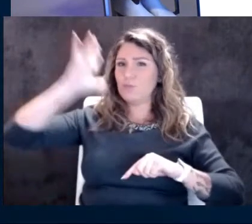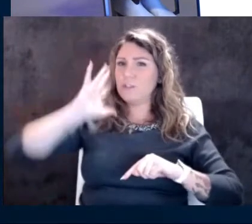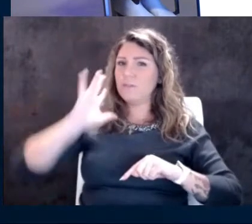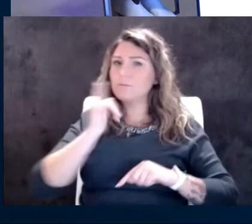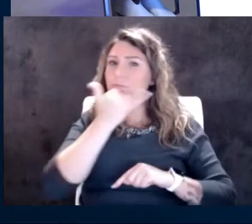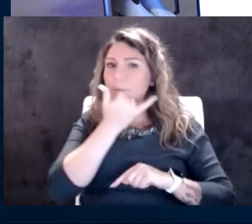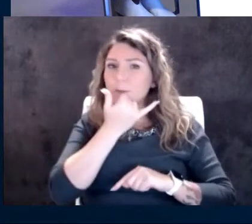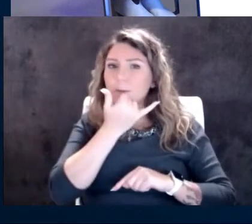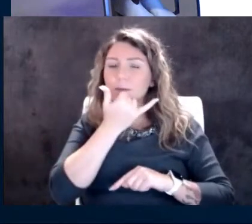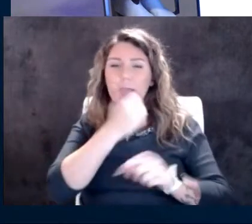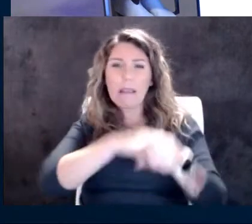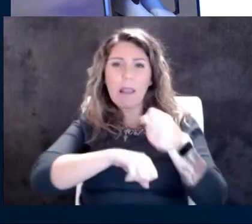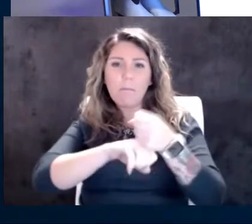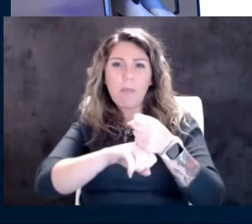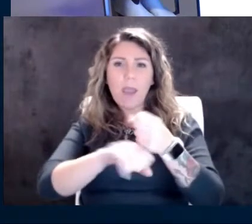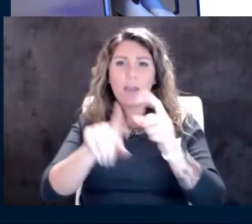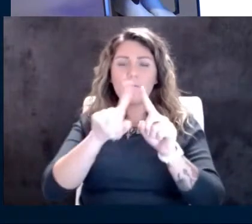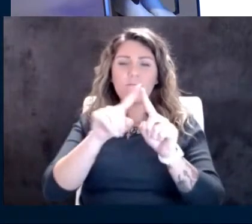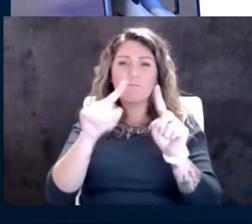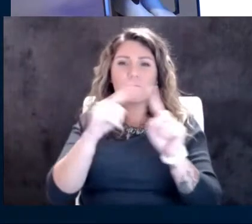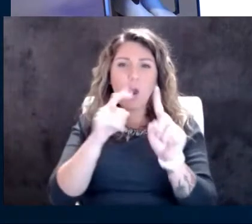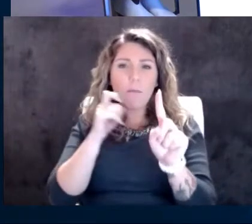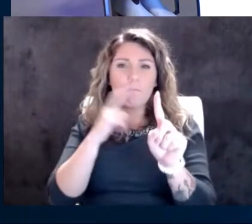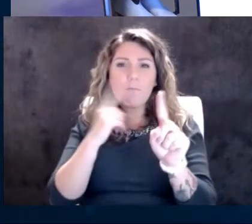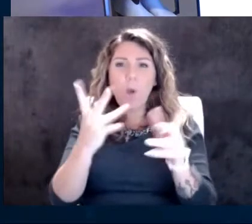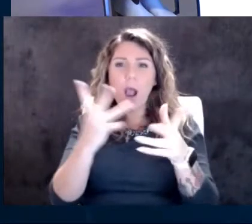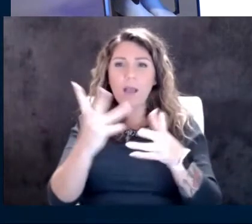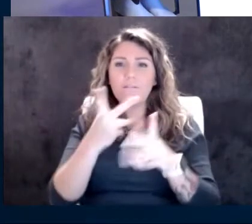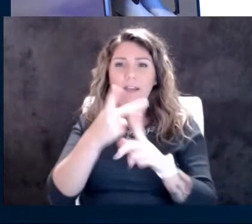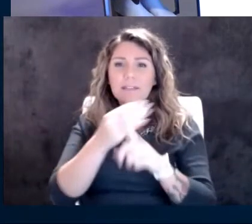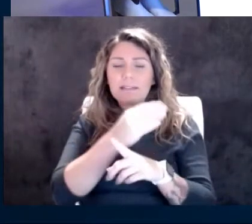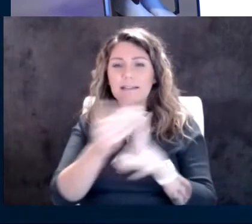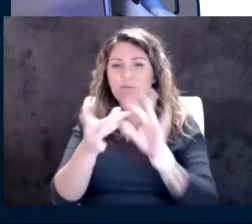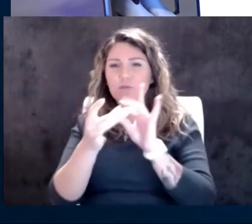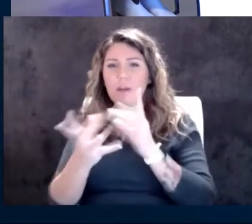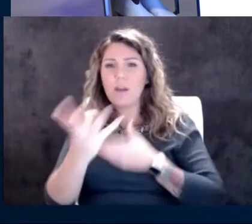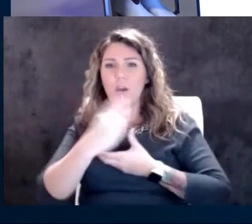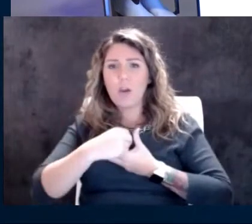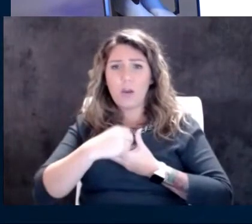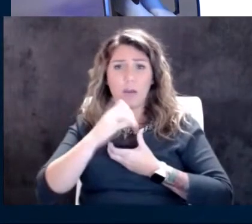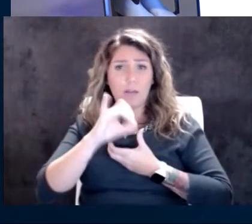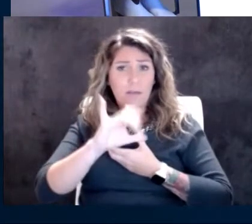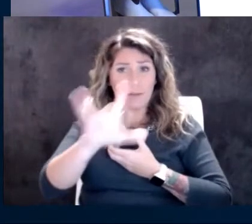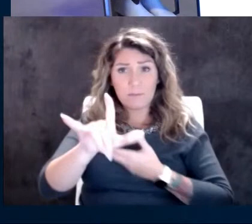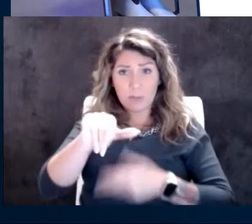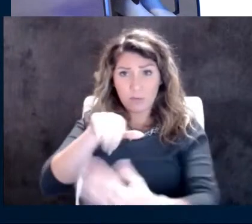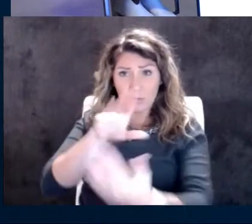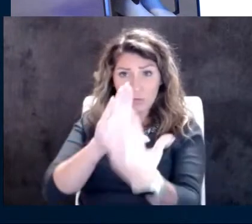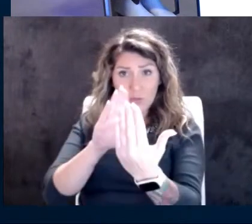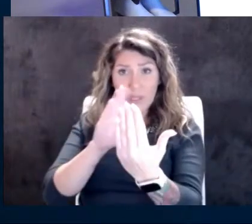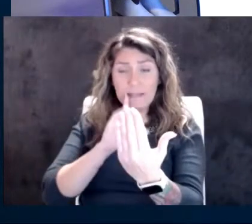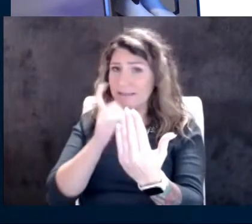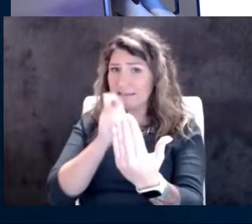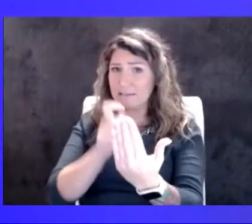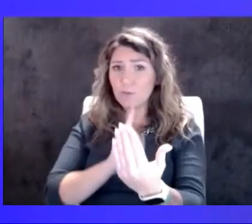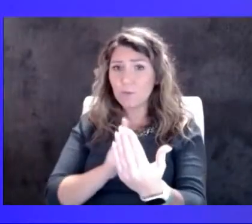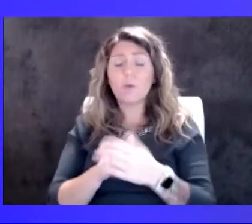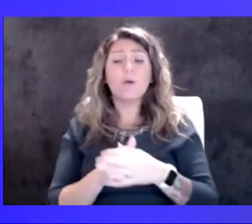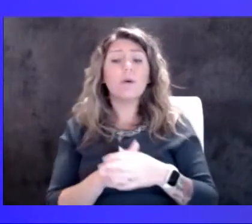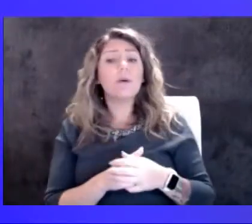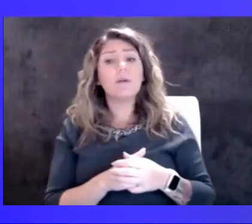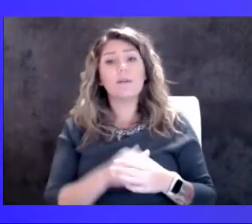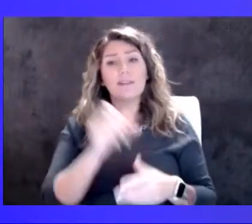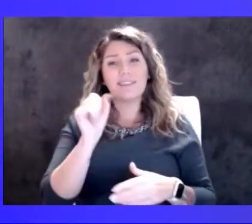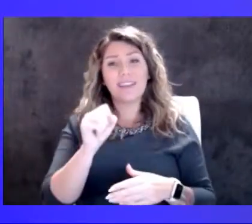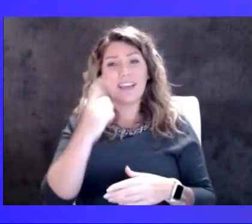on that. Yeah, that's a great point, because I think this specific thing's been addressed, Bridgette. Yeah, I think that, for